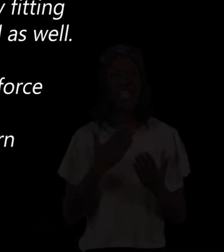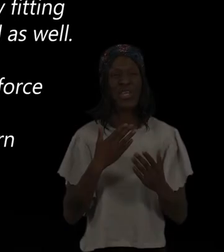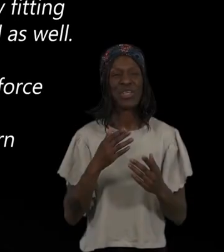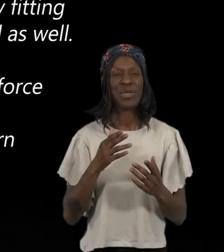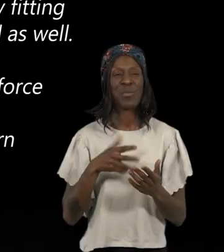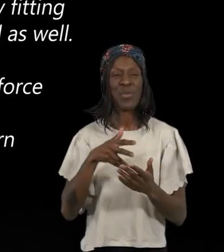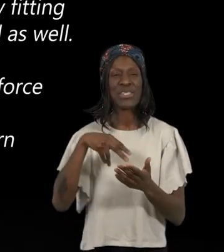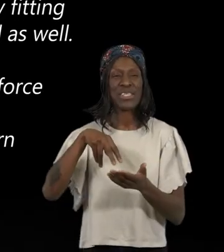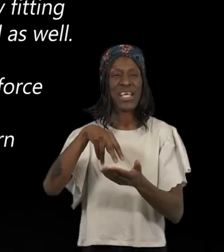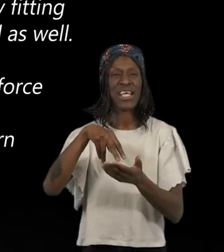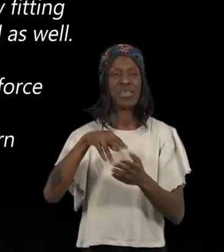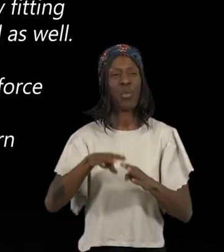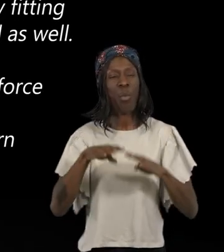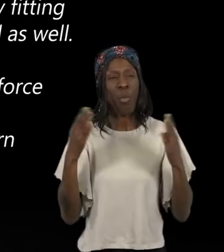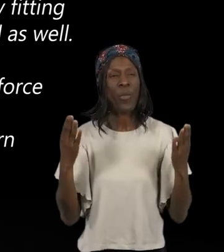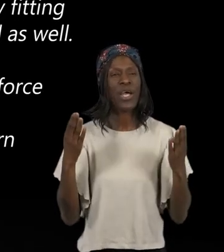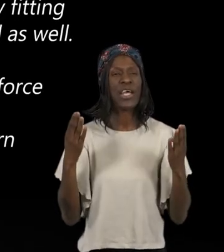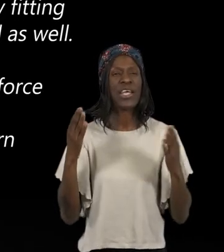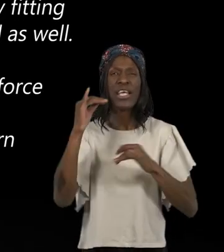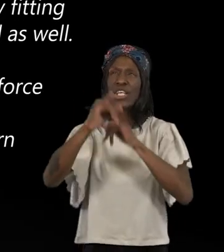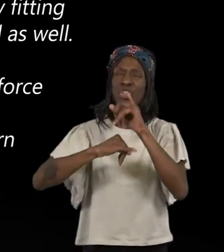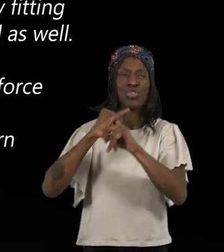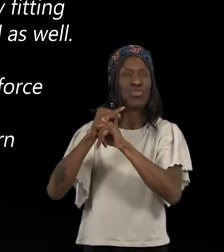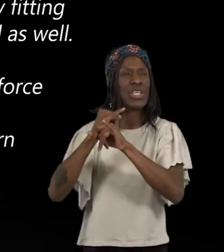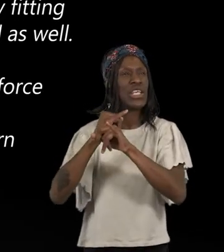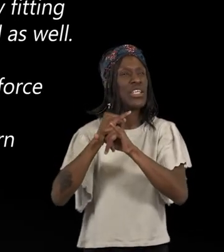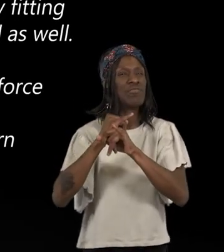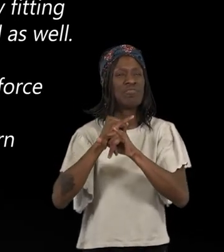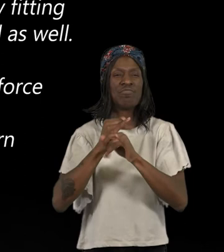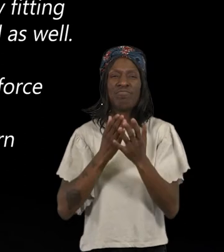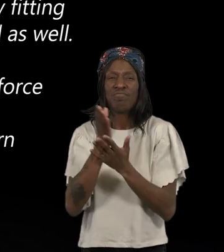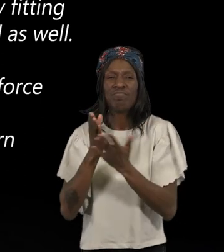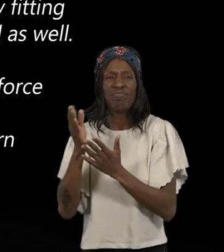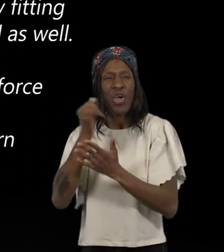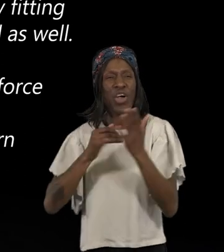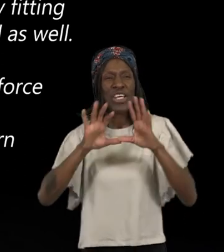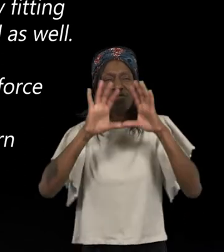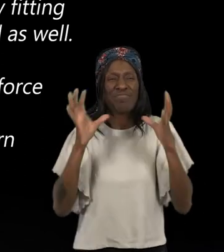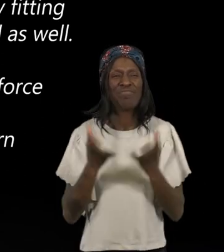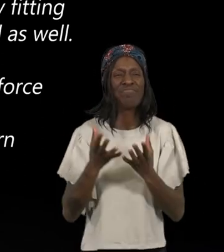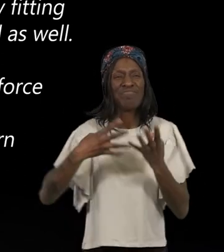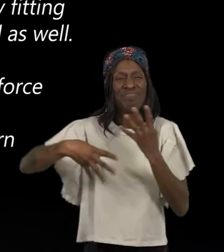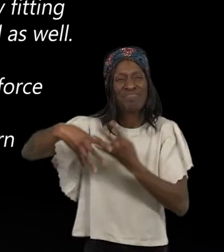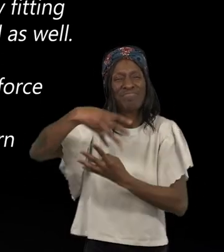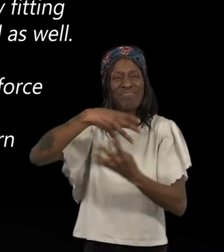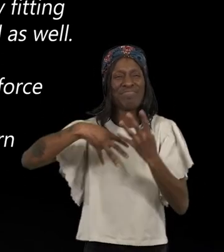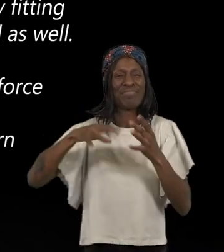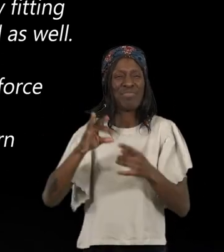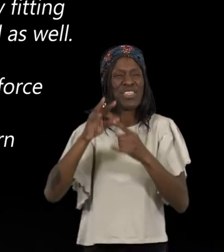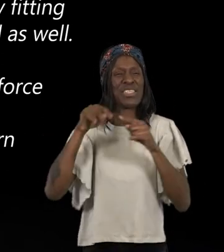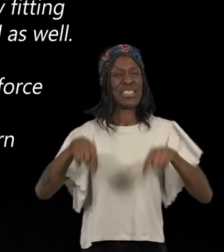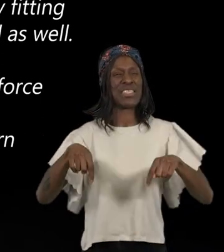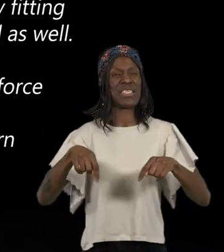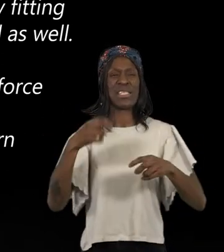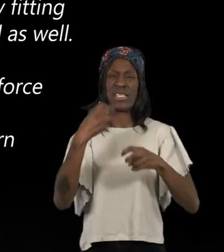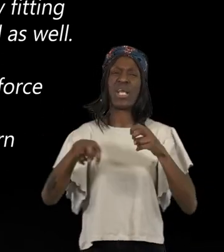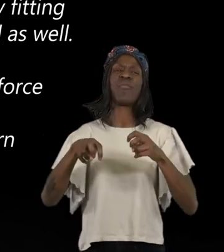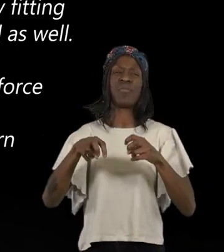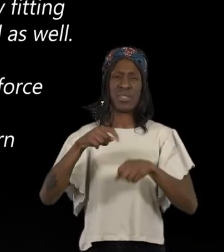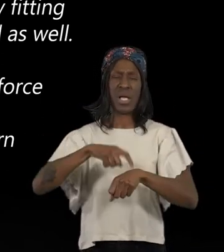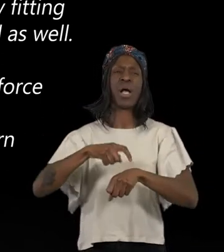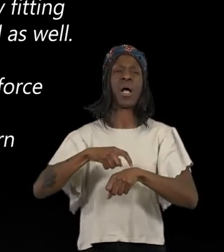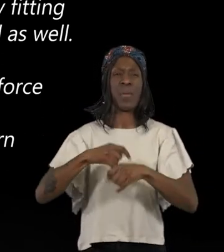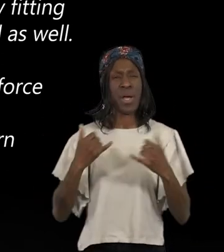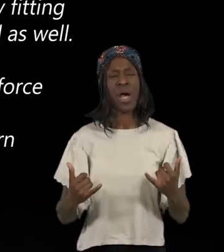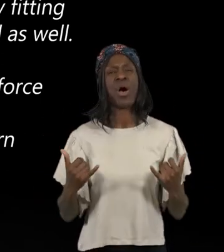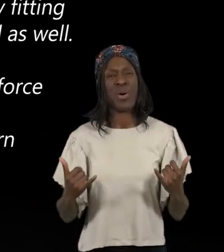Thank you to Propeller for opening up to international and interdisciplinary artists, especially during this globally